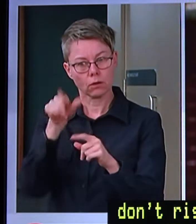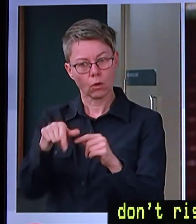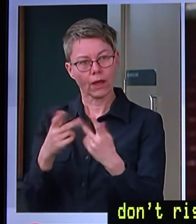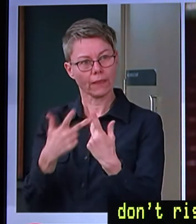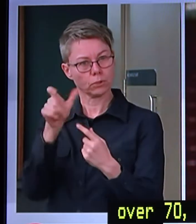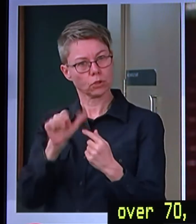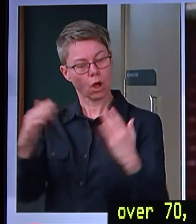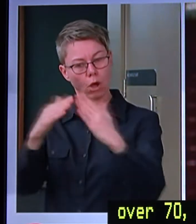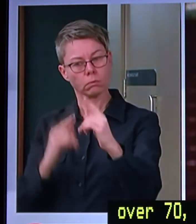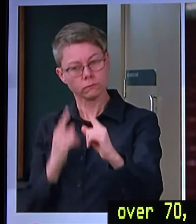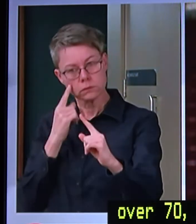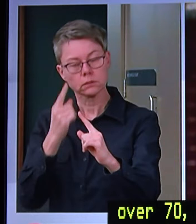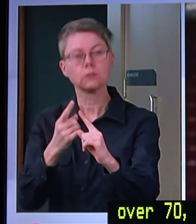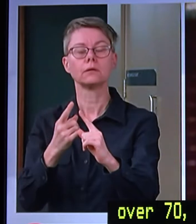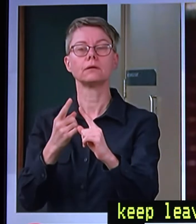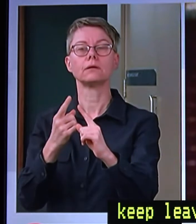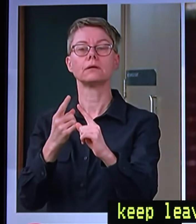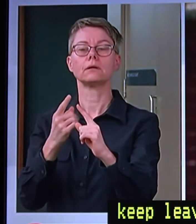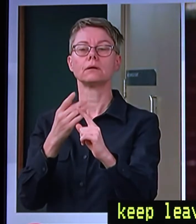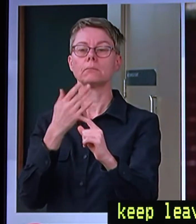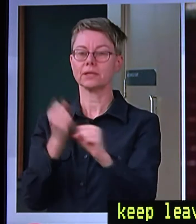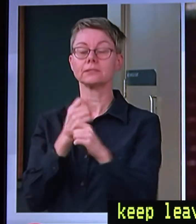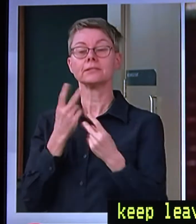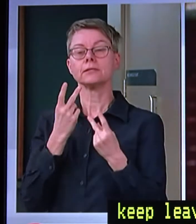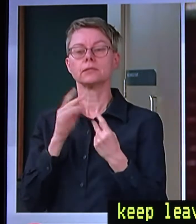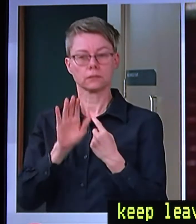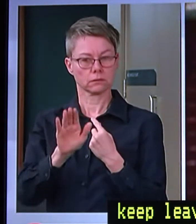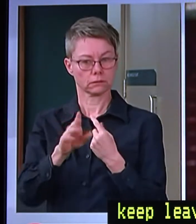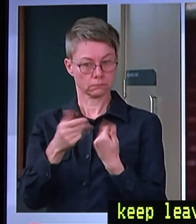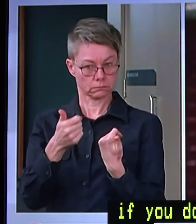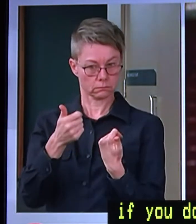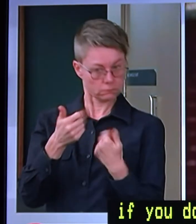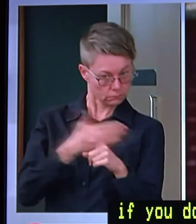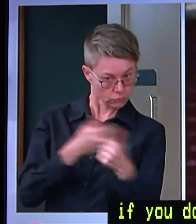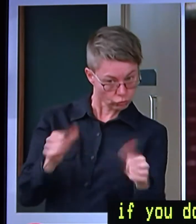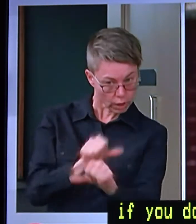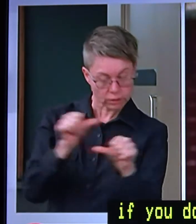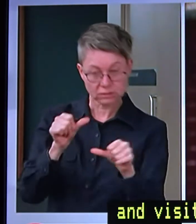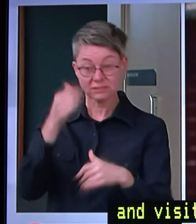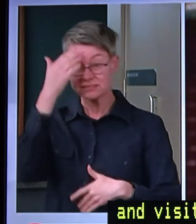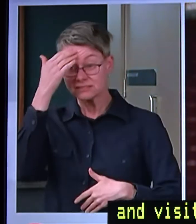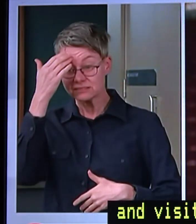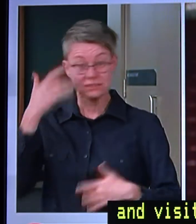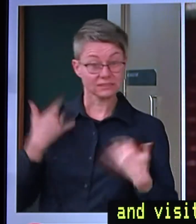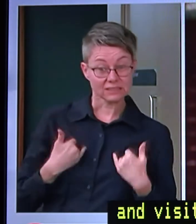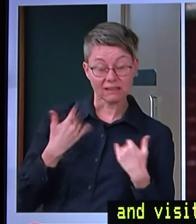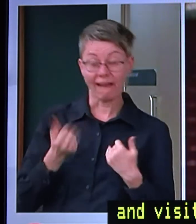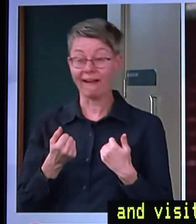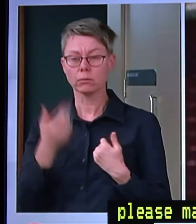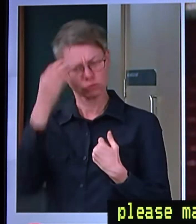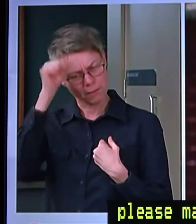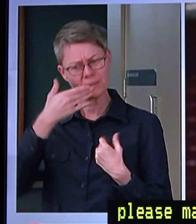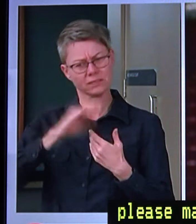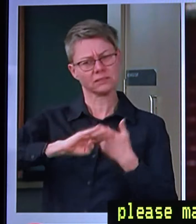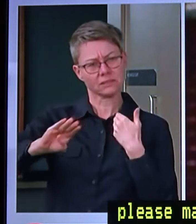visit someone in their home, please make sure, similarly, you ask questions about making sure everybody is well, making sure that everybody